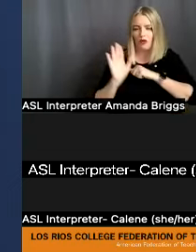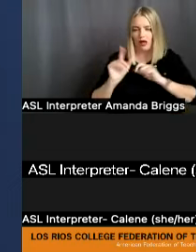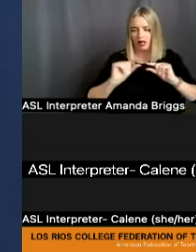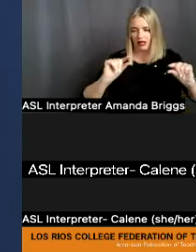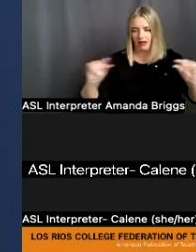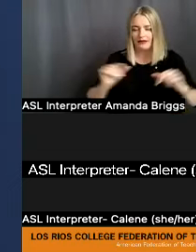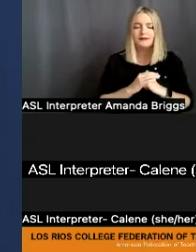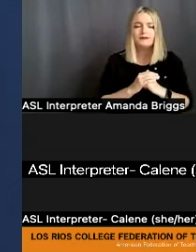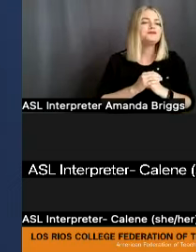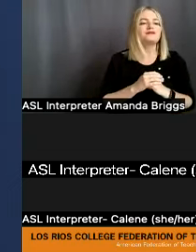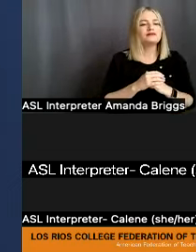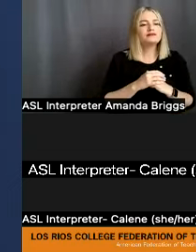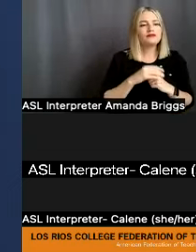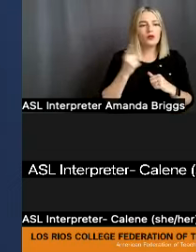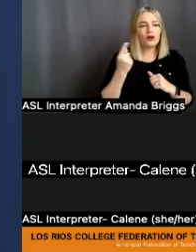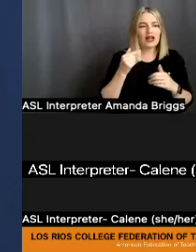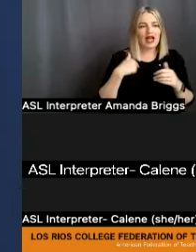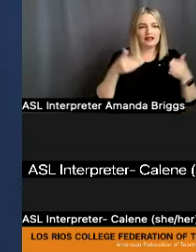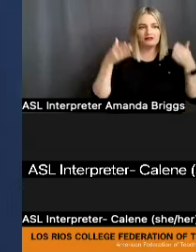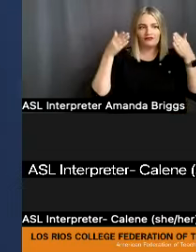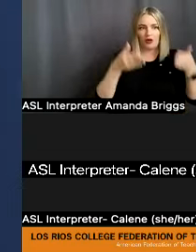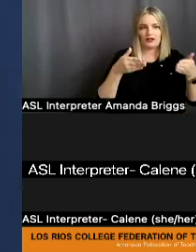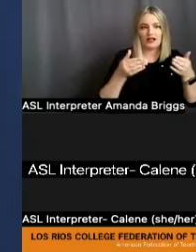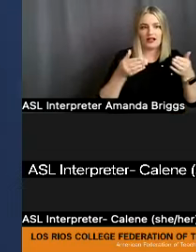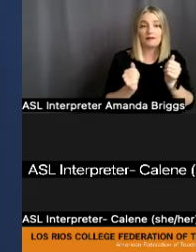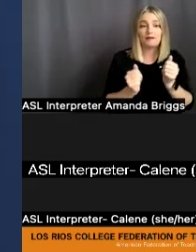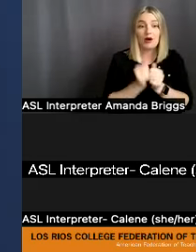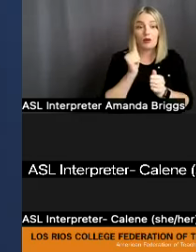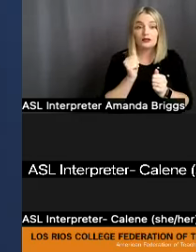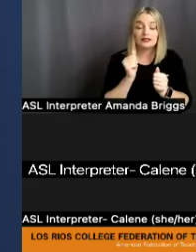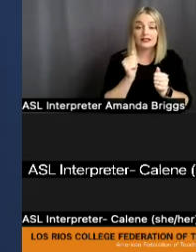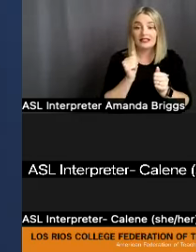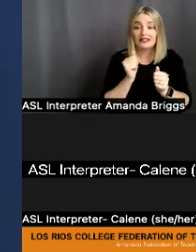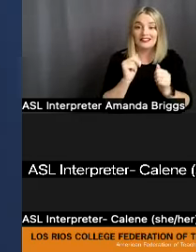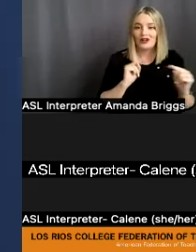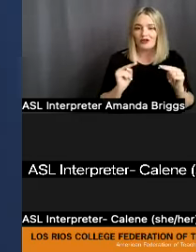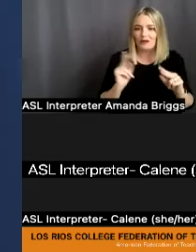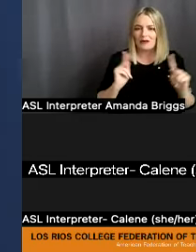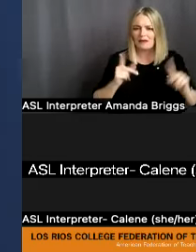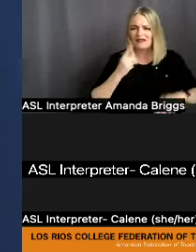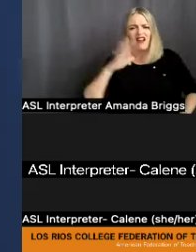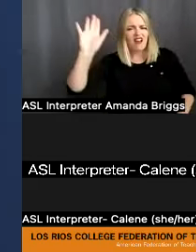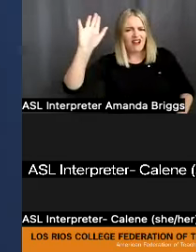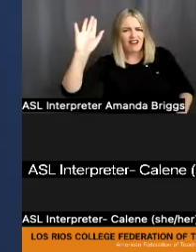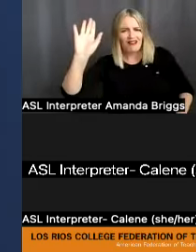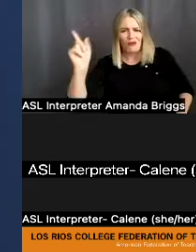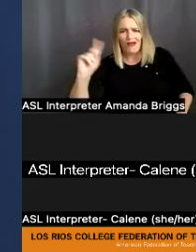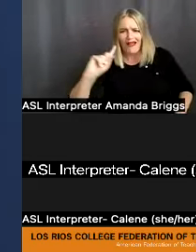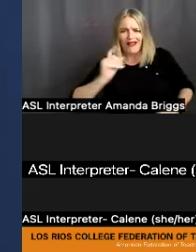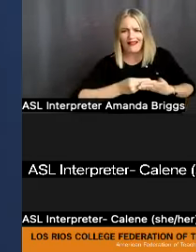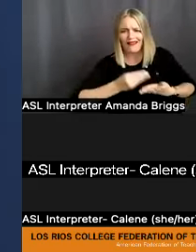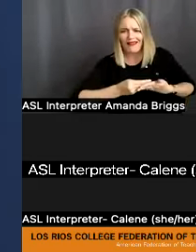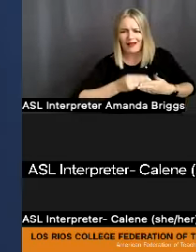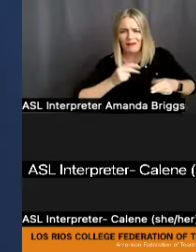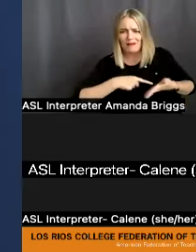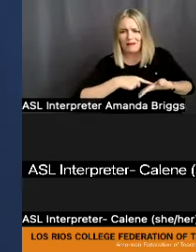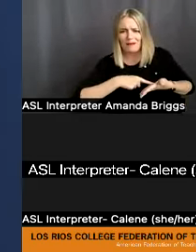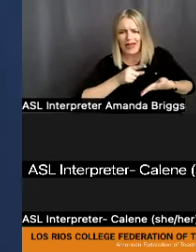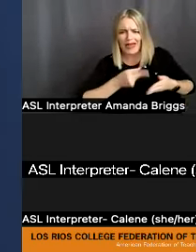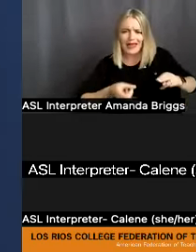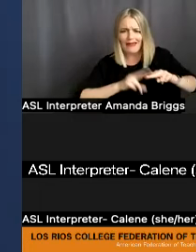front end is that with most negotiations, people are like, well, where's the pay raises? Well, for us, it works just a little bit differently than